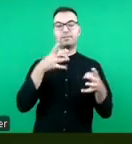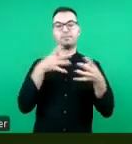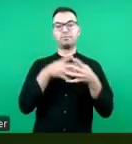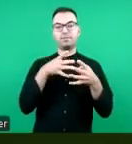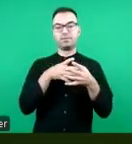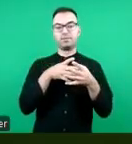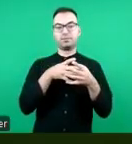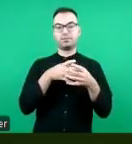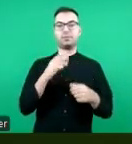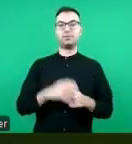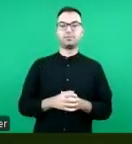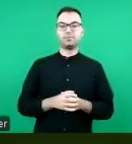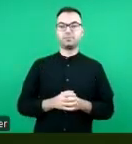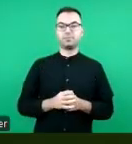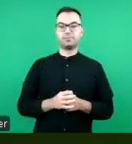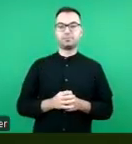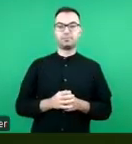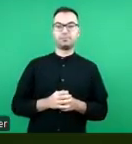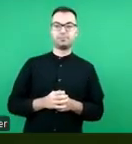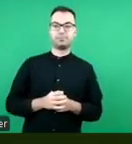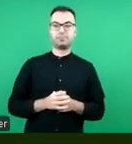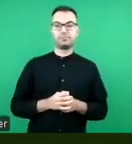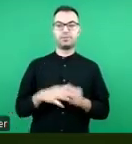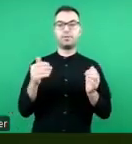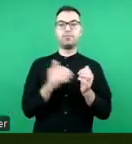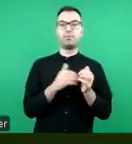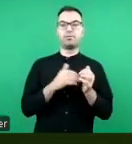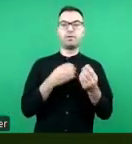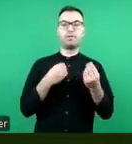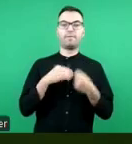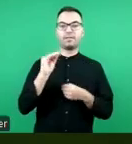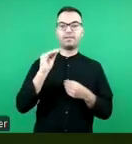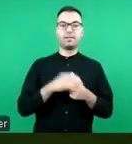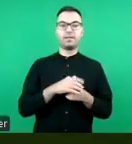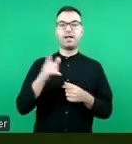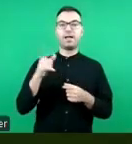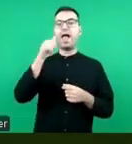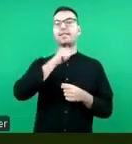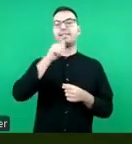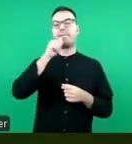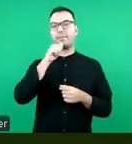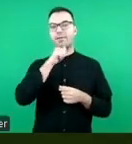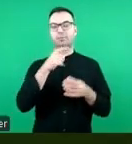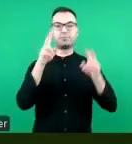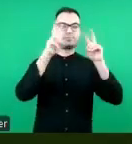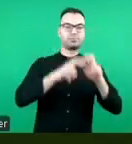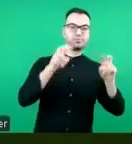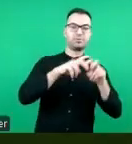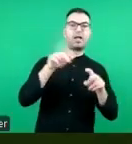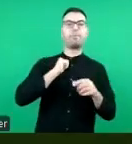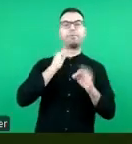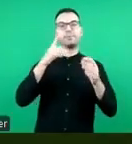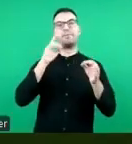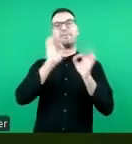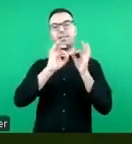disturbances, we would definitely need more experimental setups that could predict the disturbance effects on biodiversity. And that's